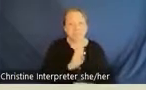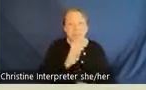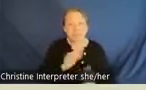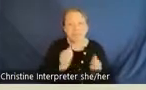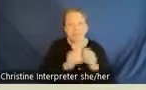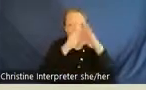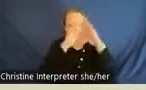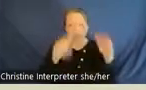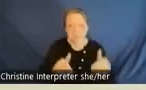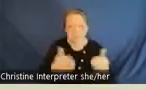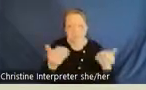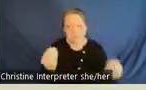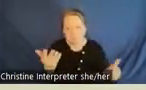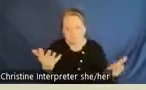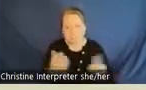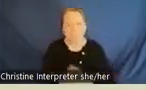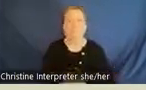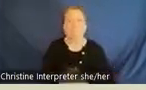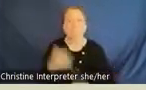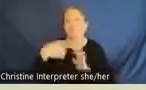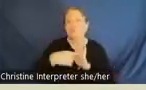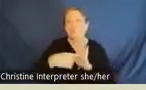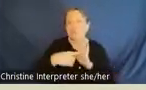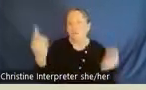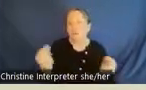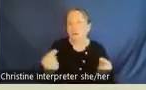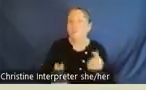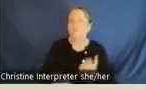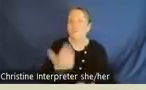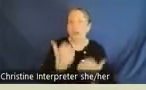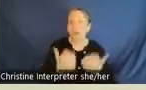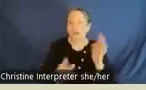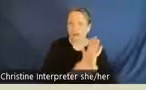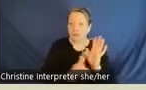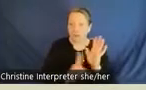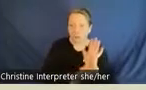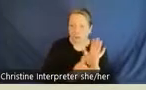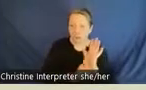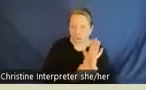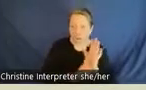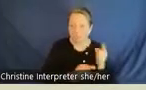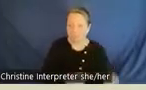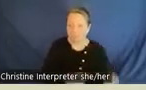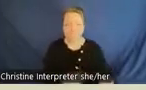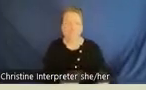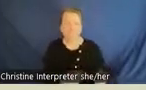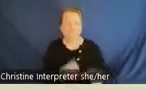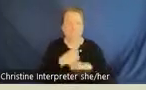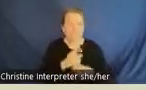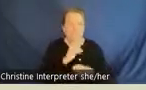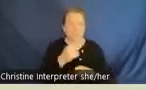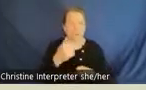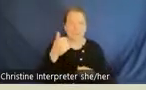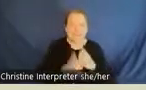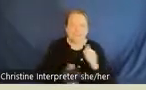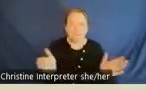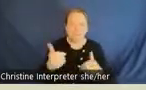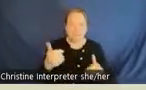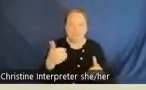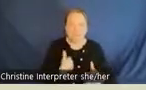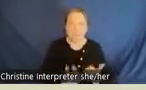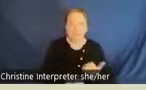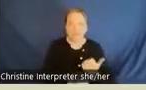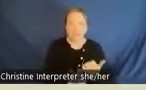example, the fire alarms. You know, making sure that there is one in each room.